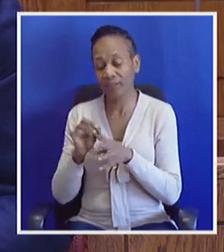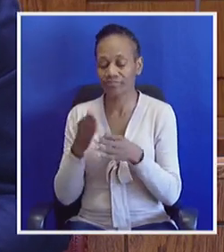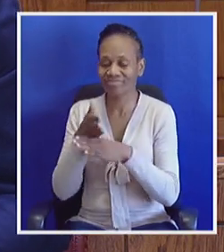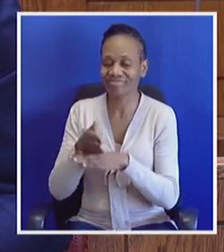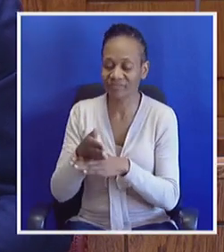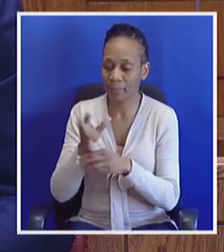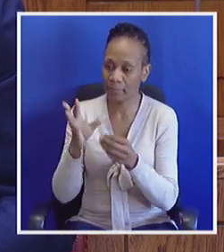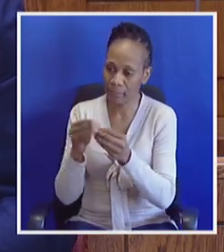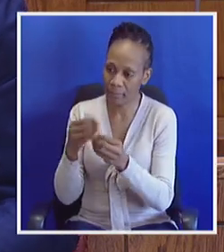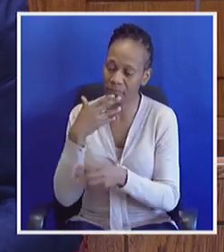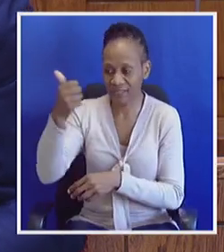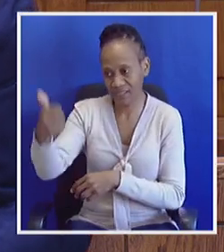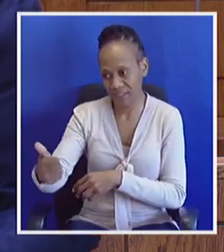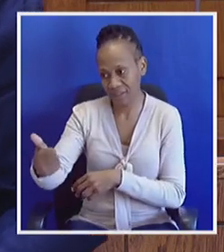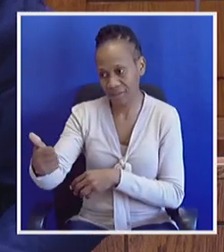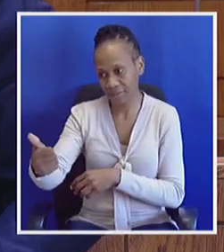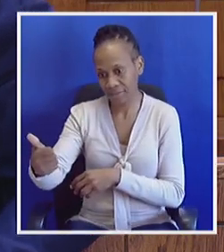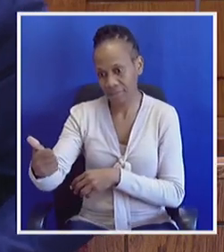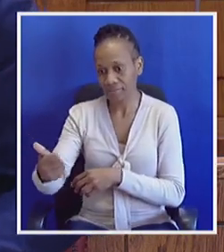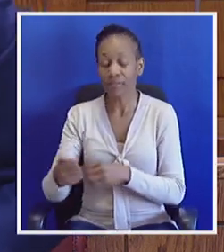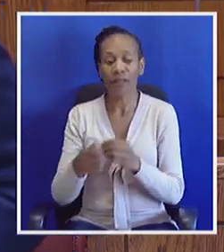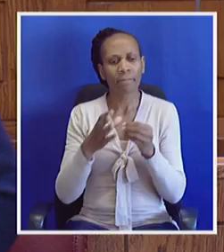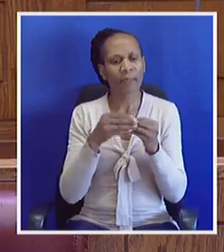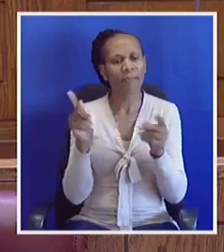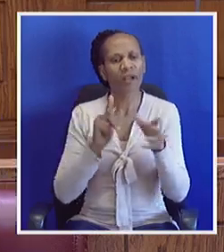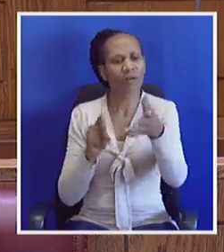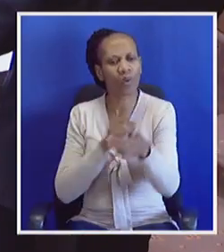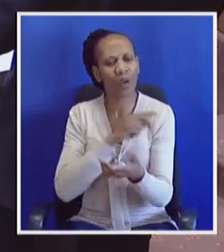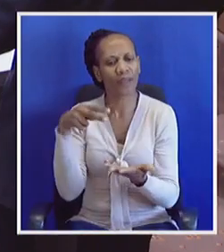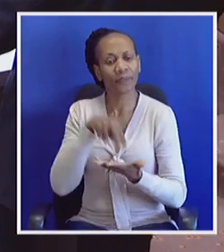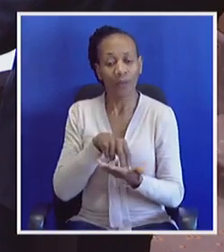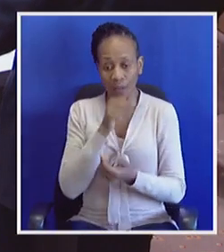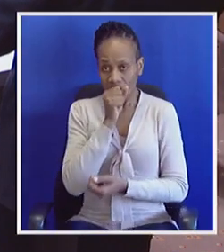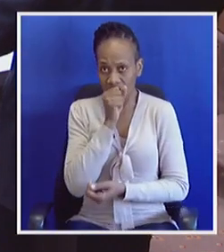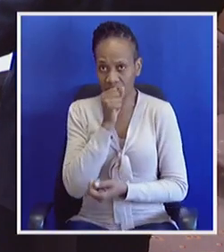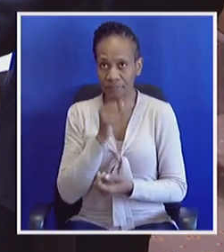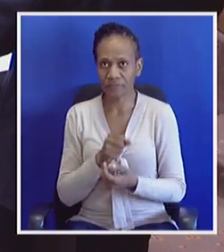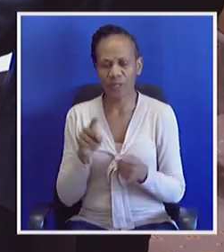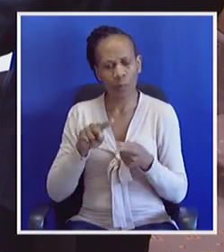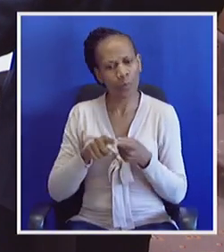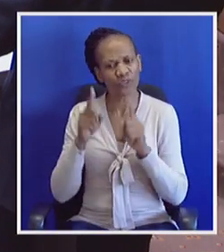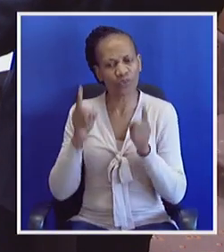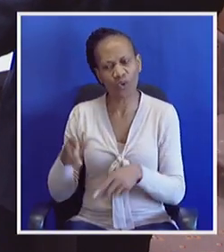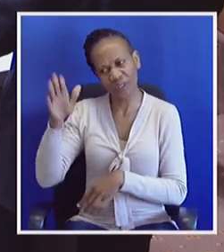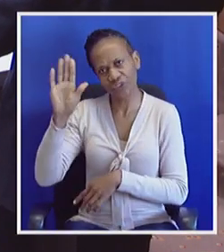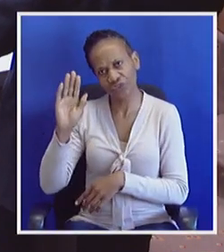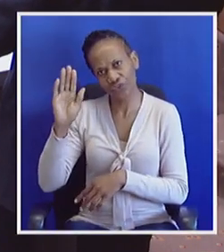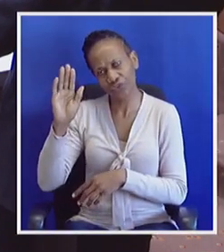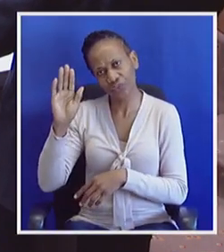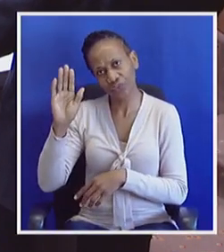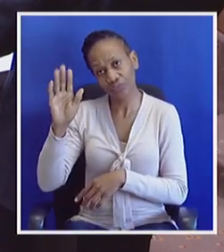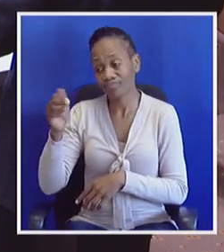Mgwebu, please take your seat. Honorable Kaula, why are you standing? I'm standing on a point of order, Honorable Chairperson.